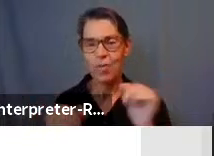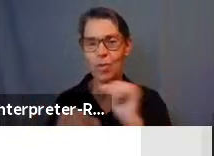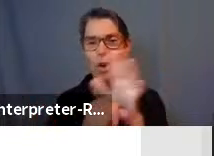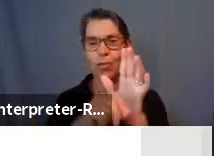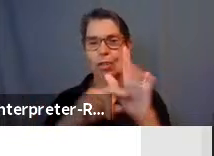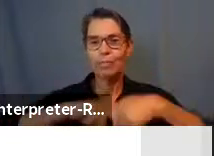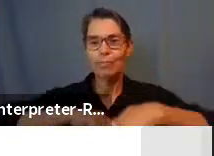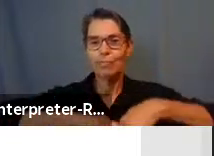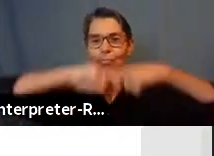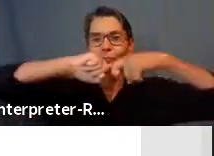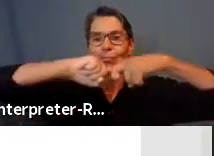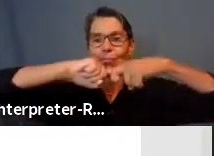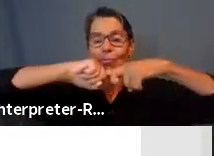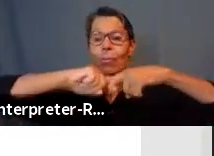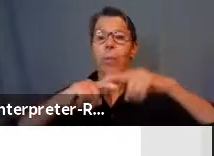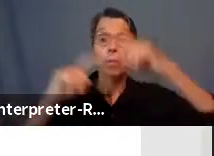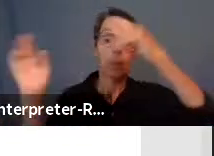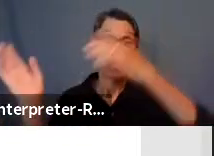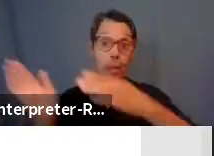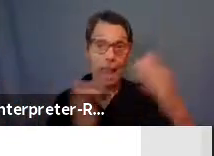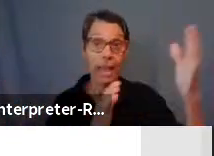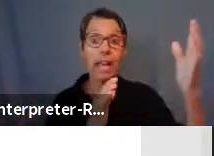plans to